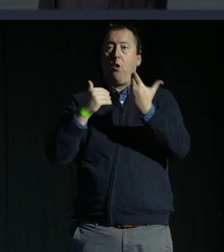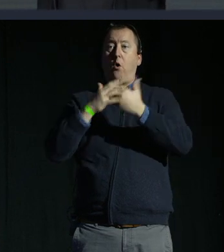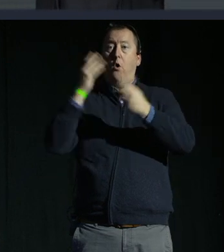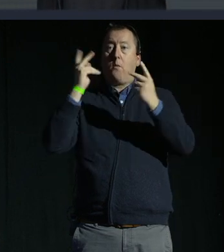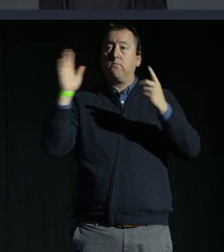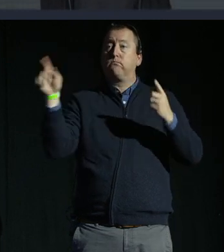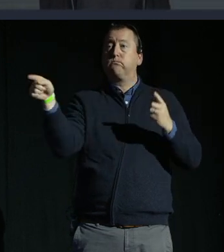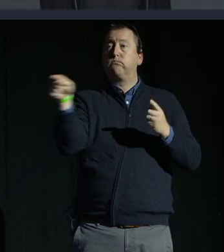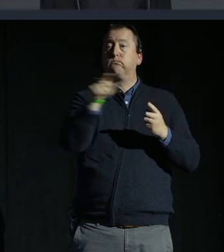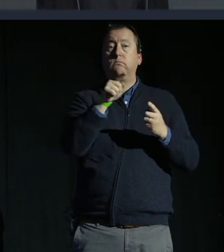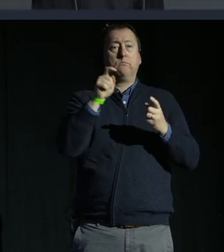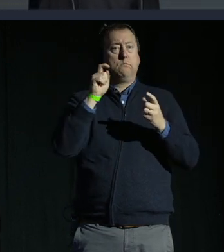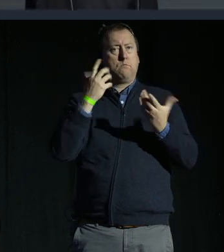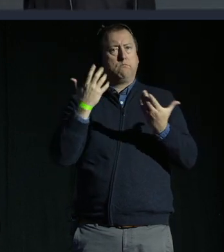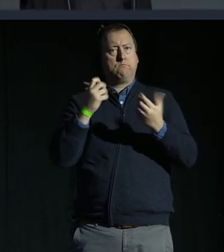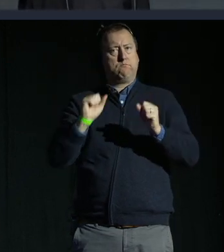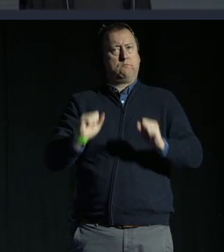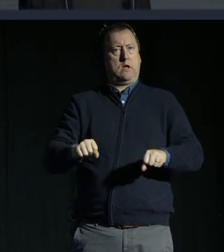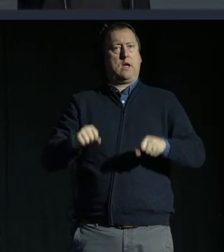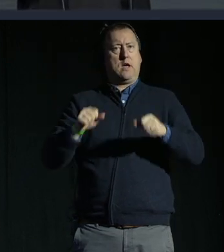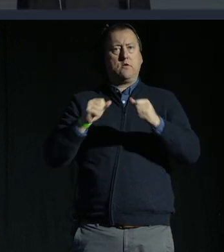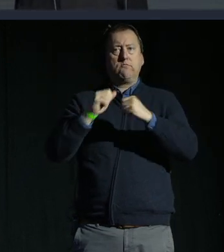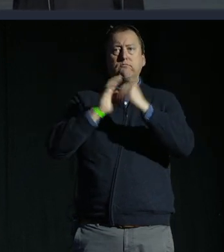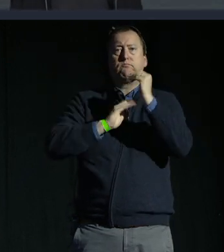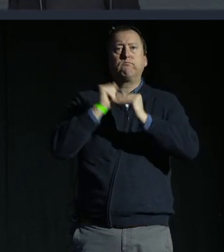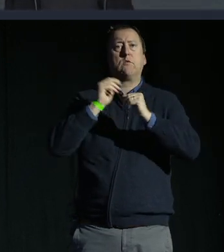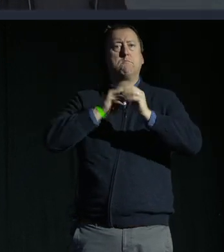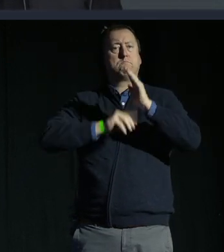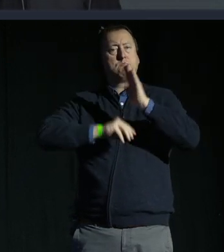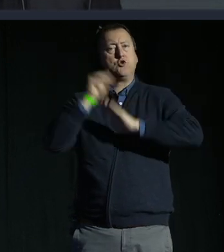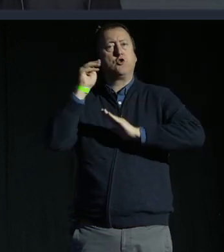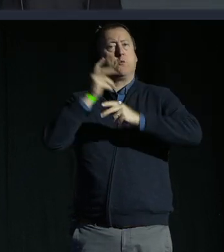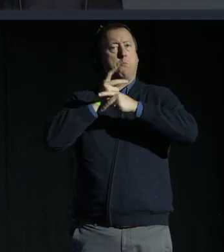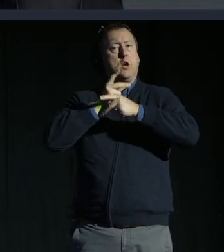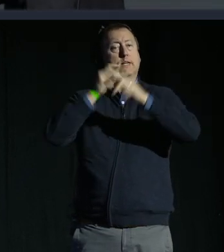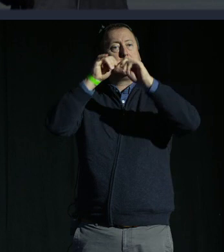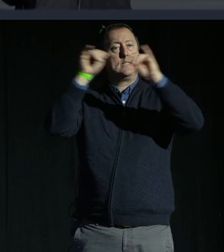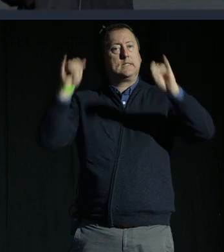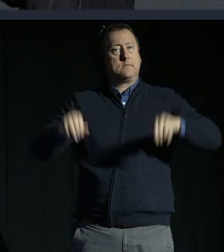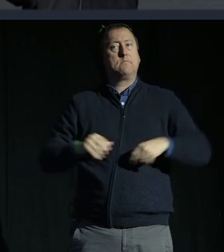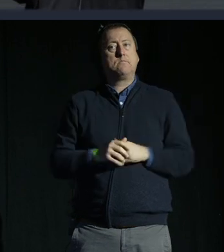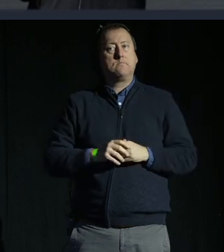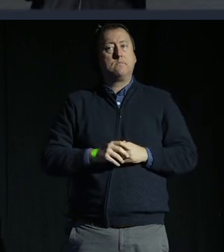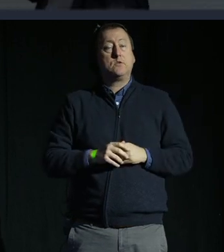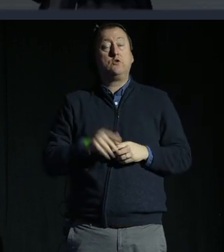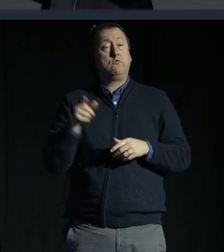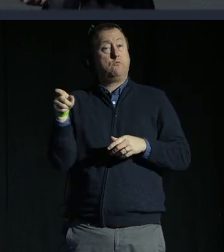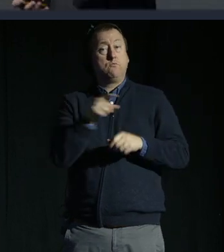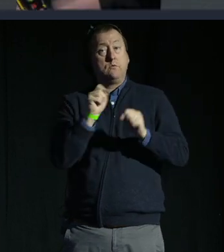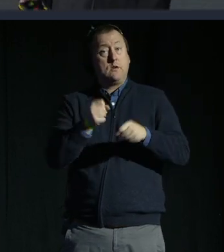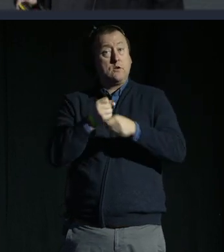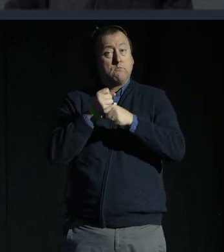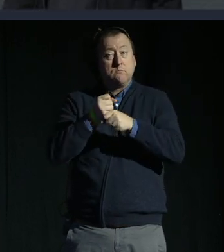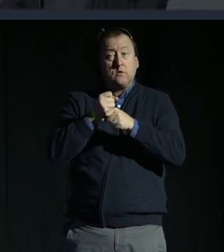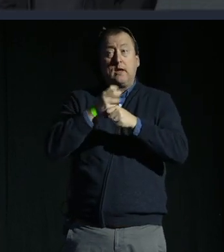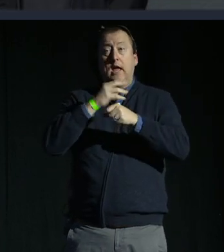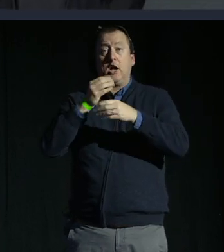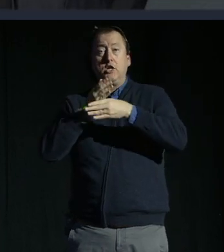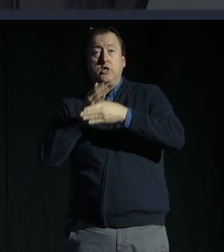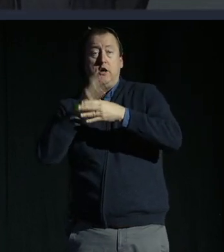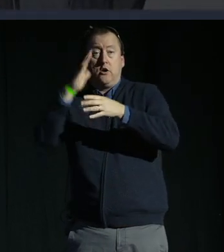fully capable of building mature production systems that create and share knowledge.